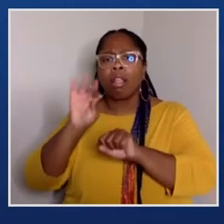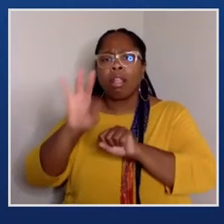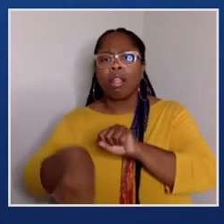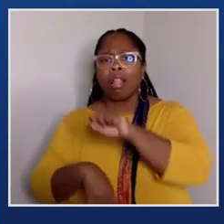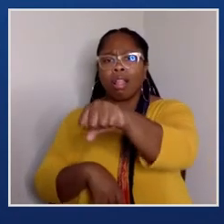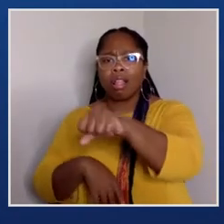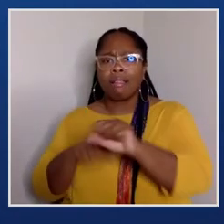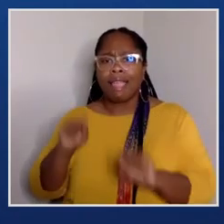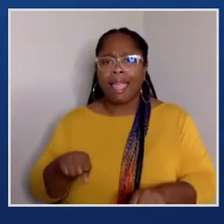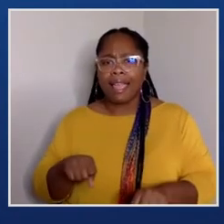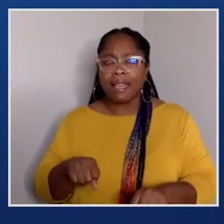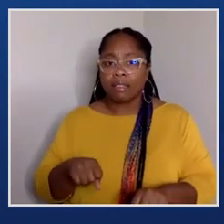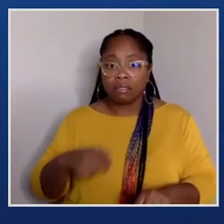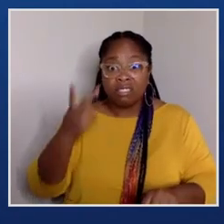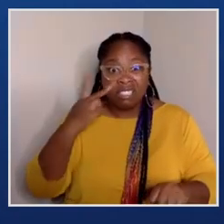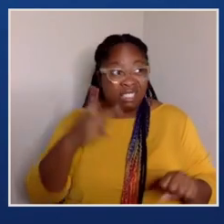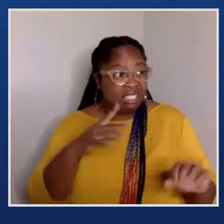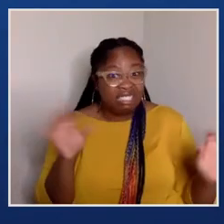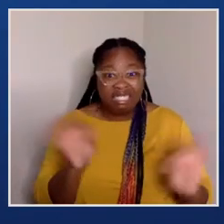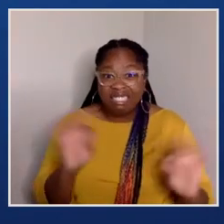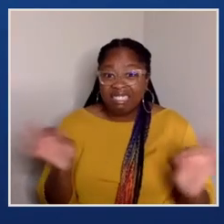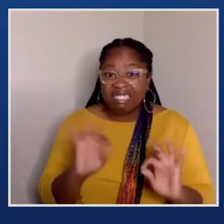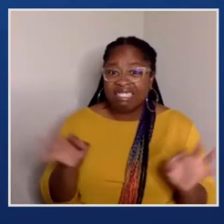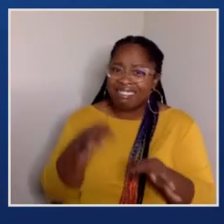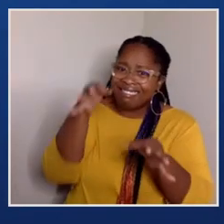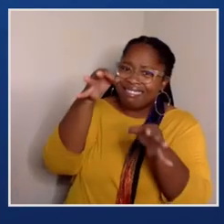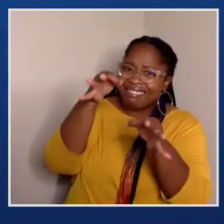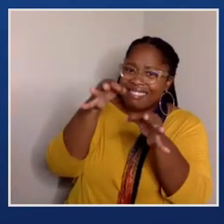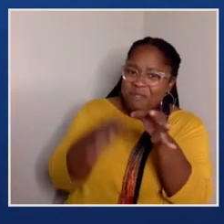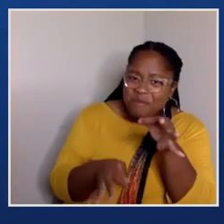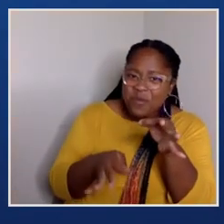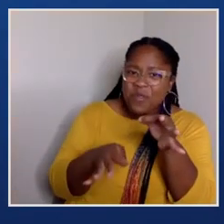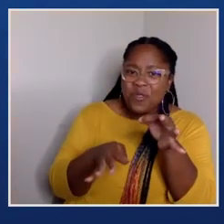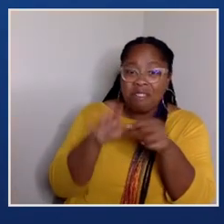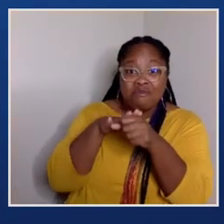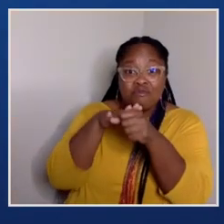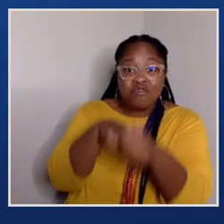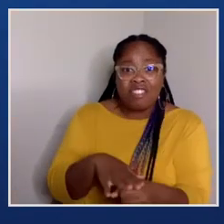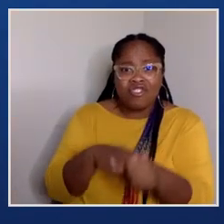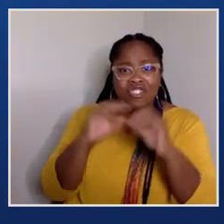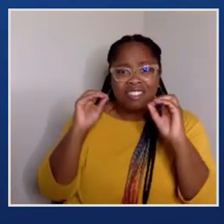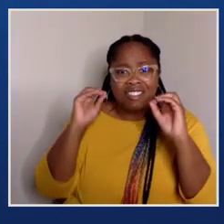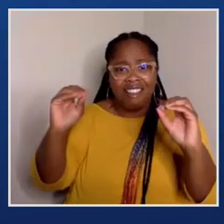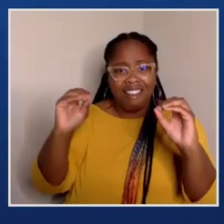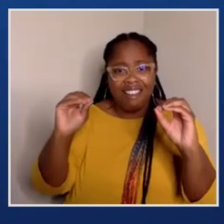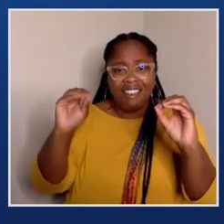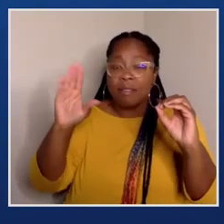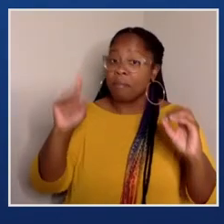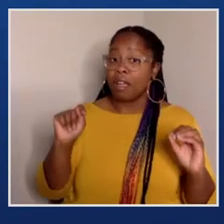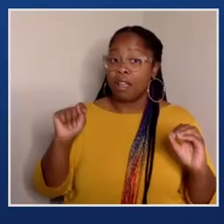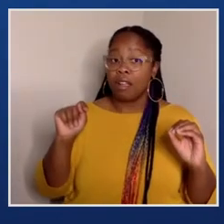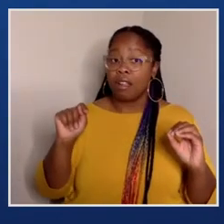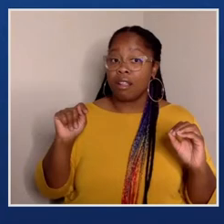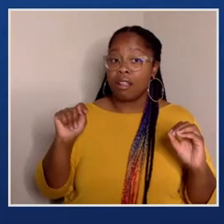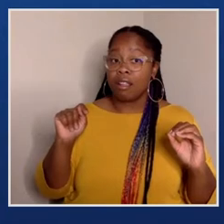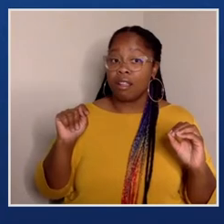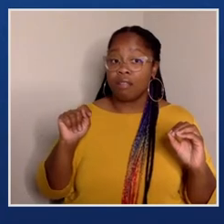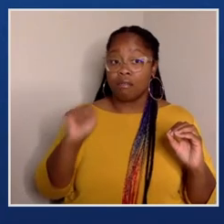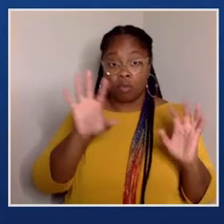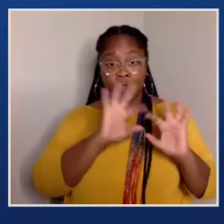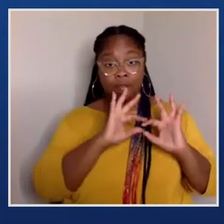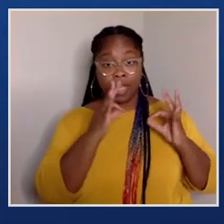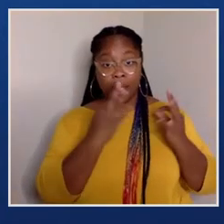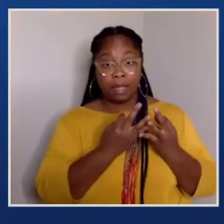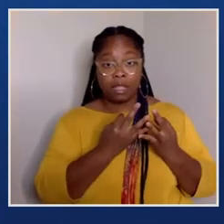is? The simplicity and no pressure, but your family,